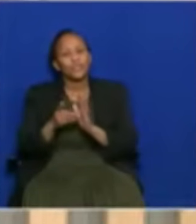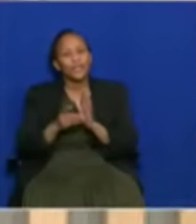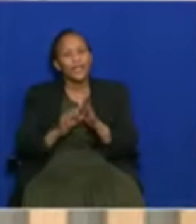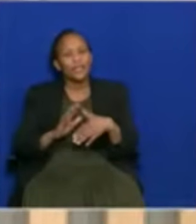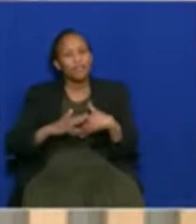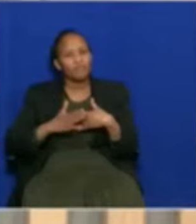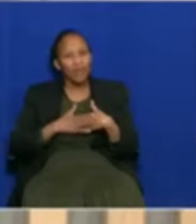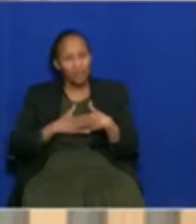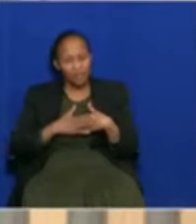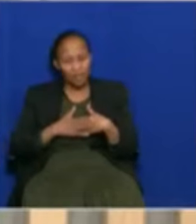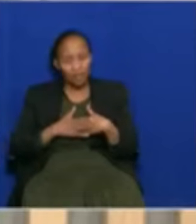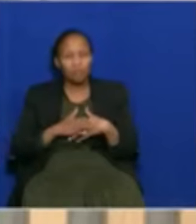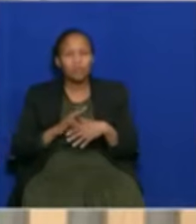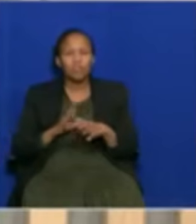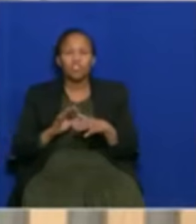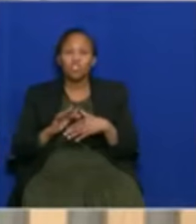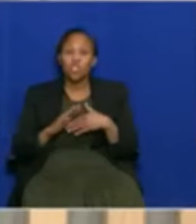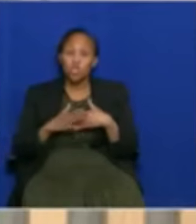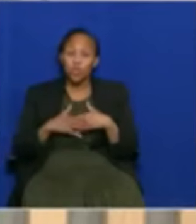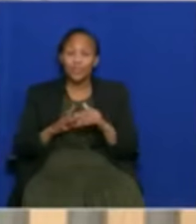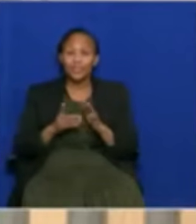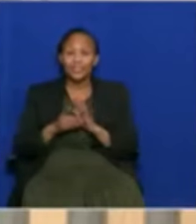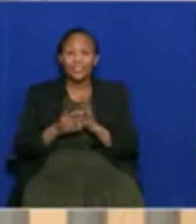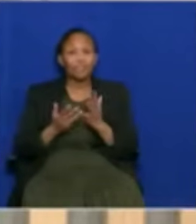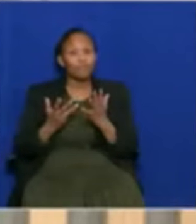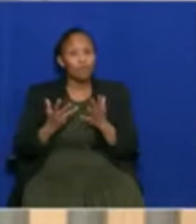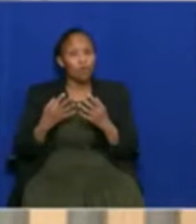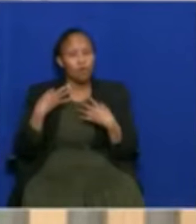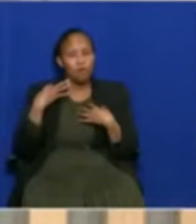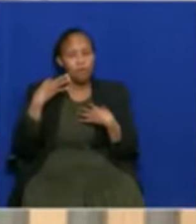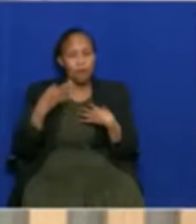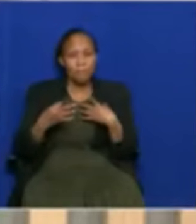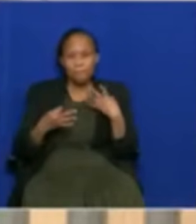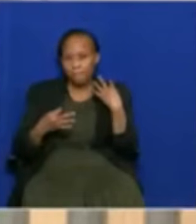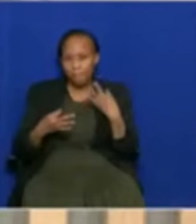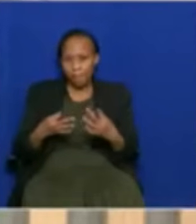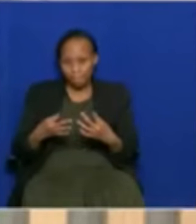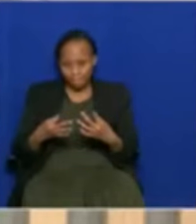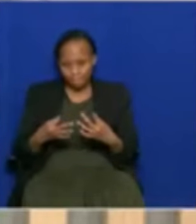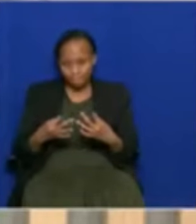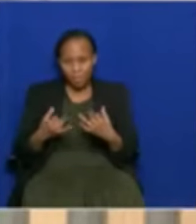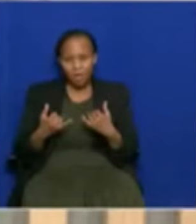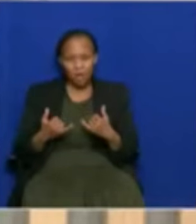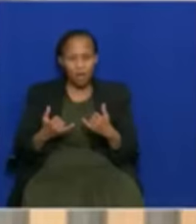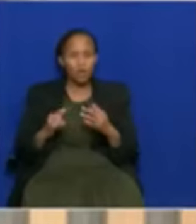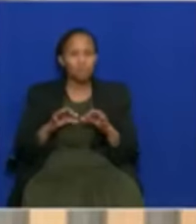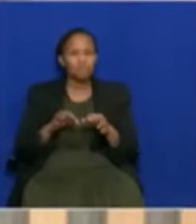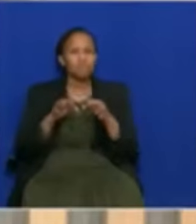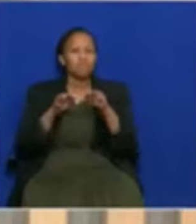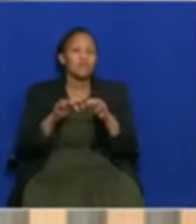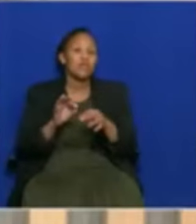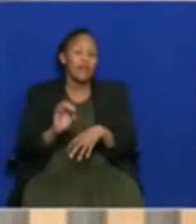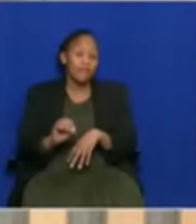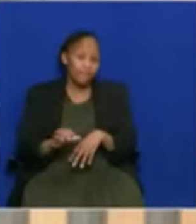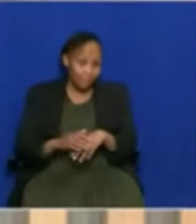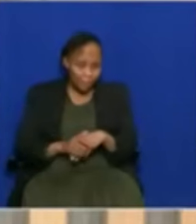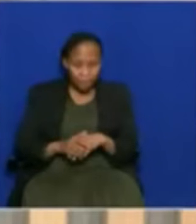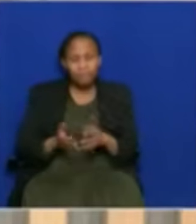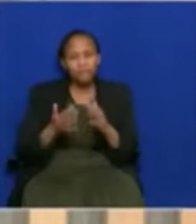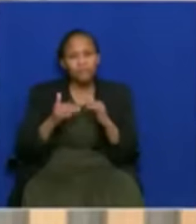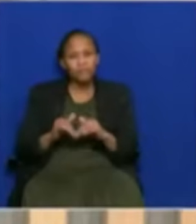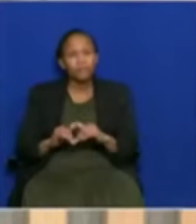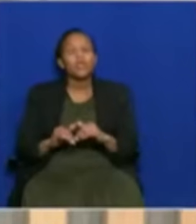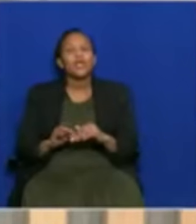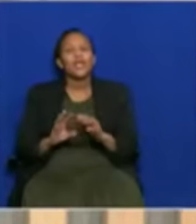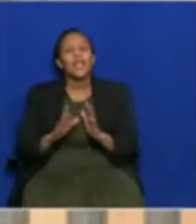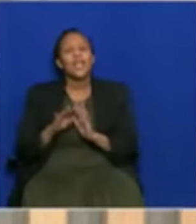the applications. It was pushed out. Then it's got a list of those who applied. Then it's